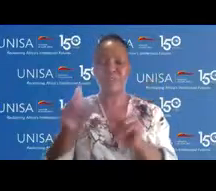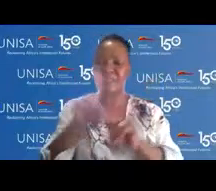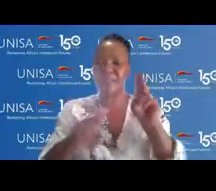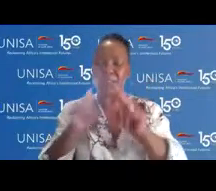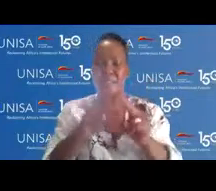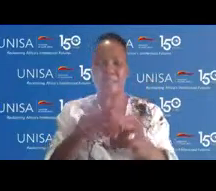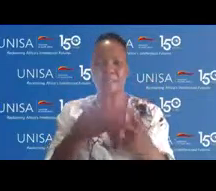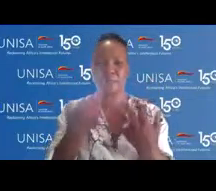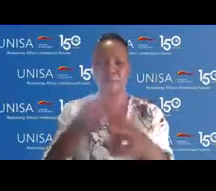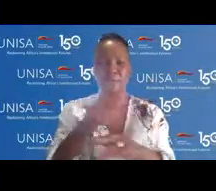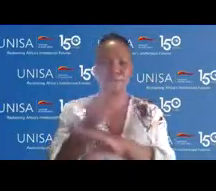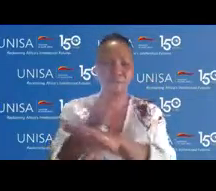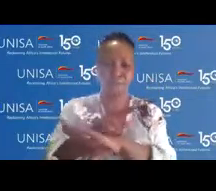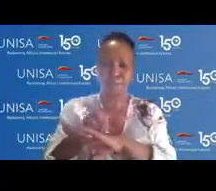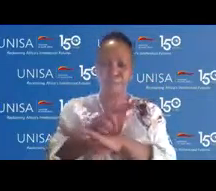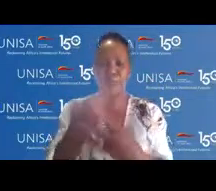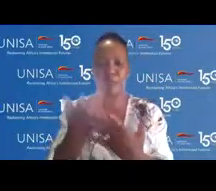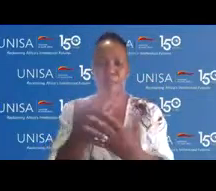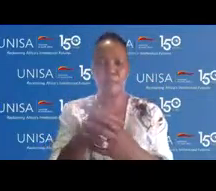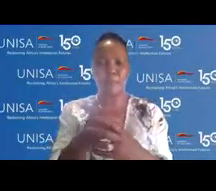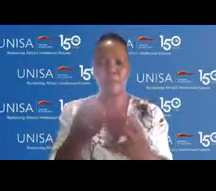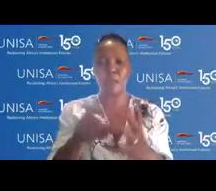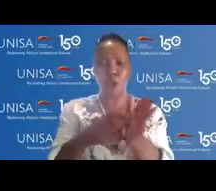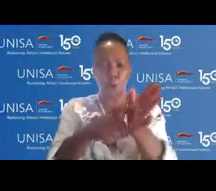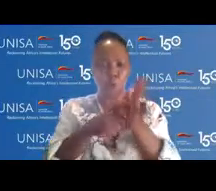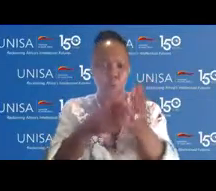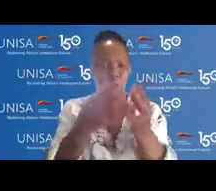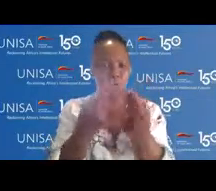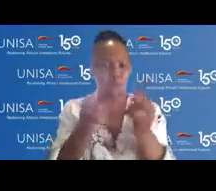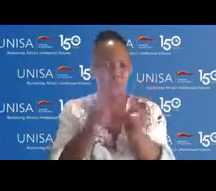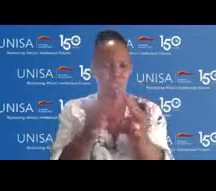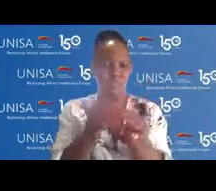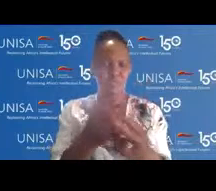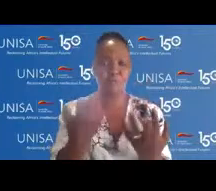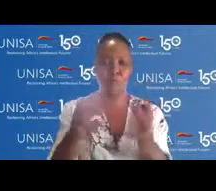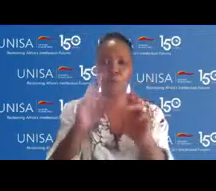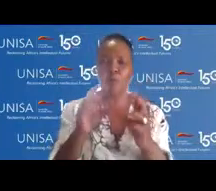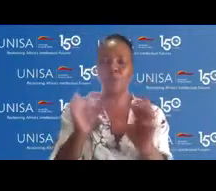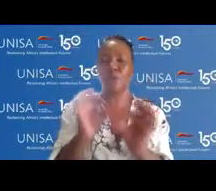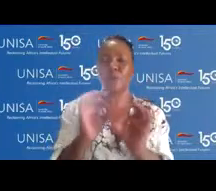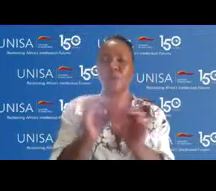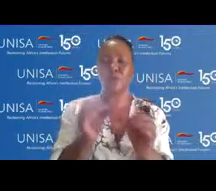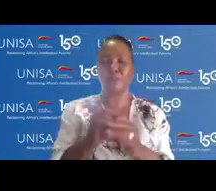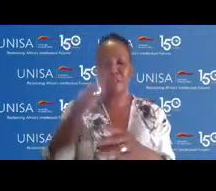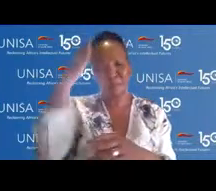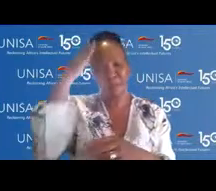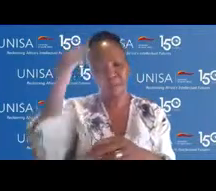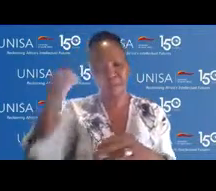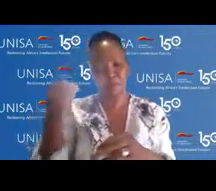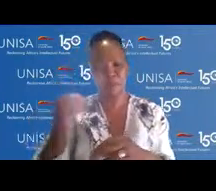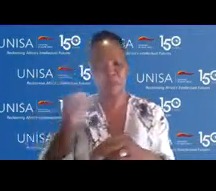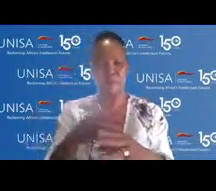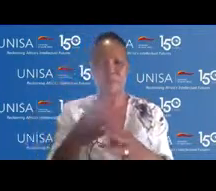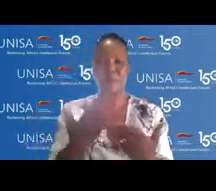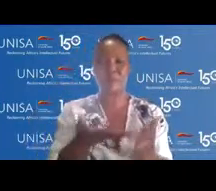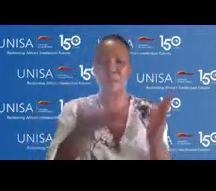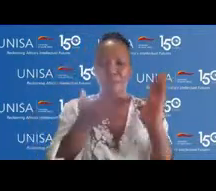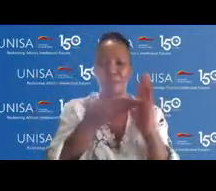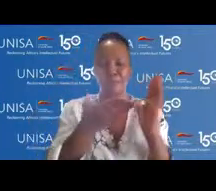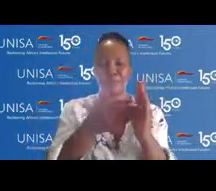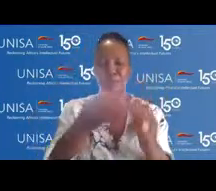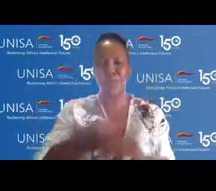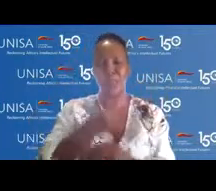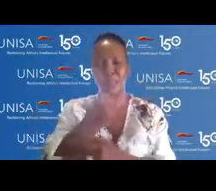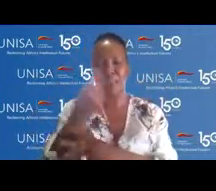I owing money or not? Hopefully not. The graduation section, which is the most coolest section when we see all these young faces running up and down the stairs